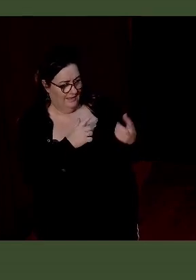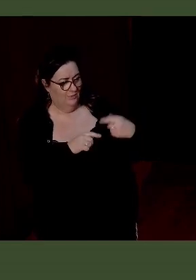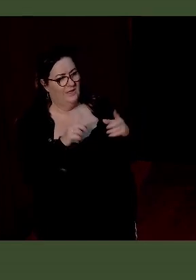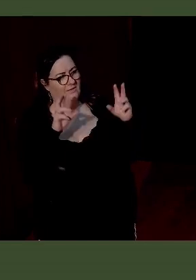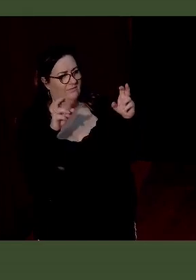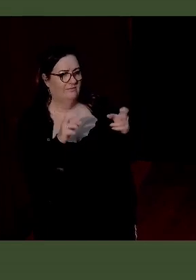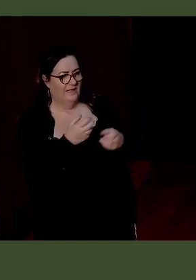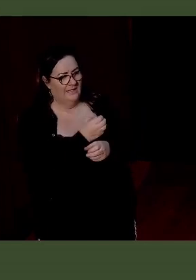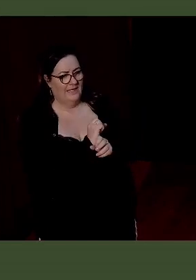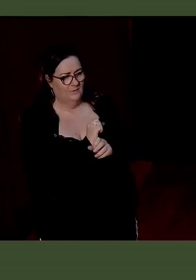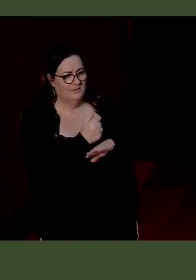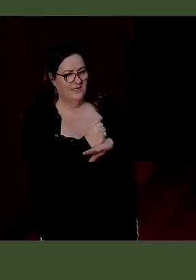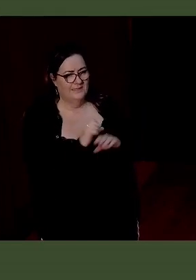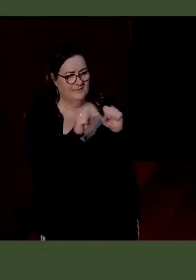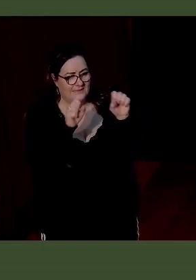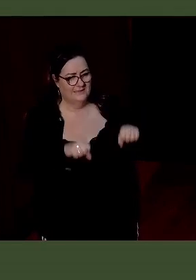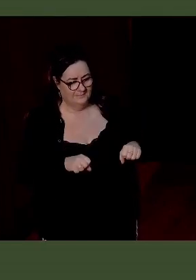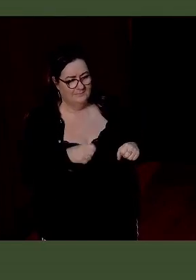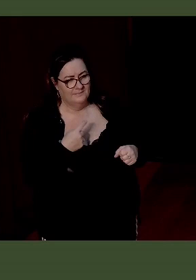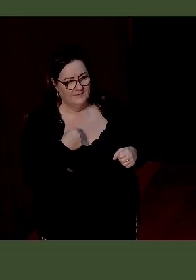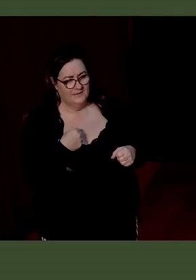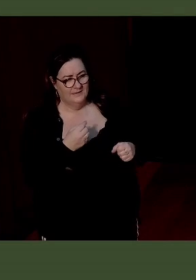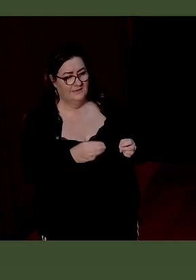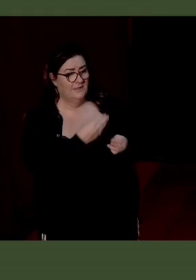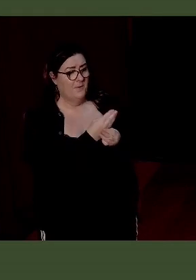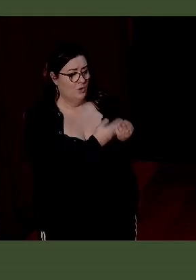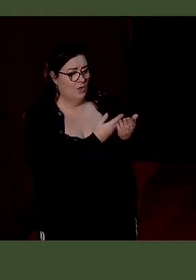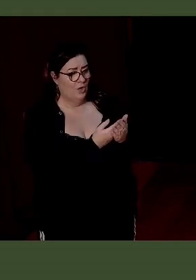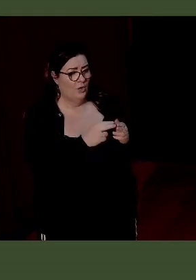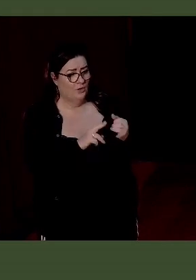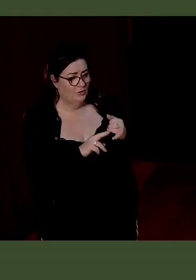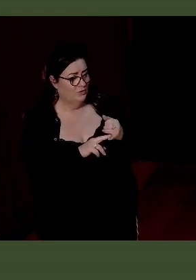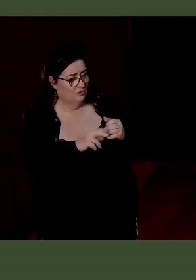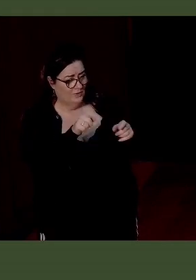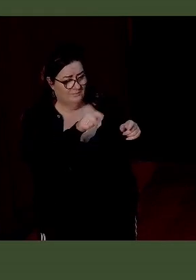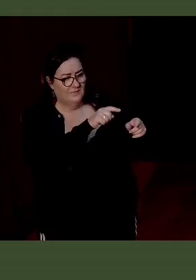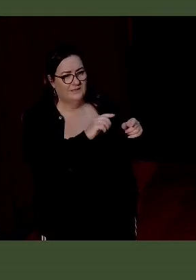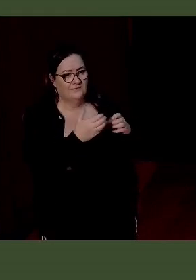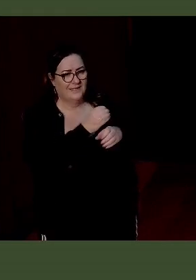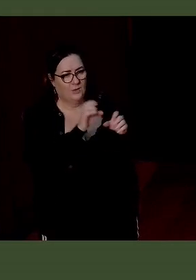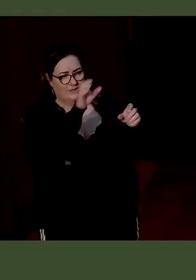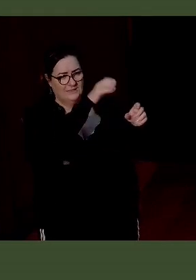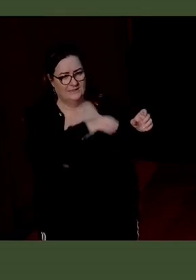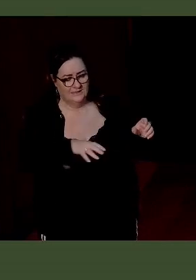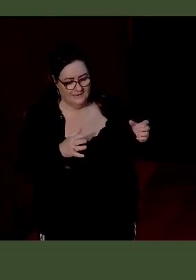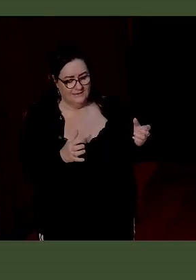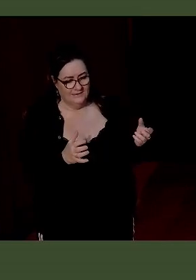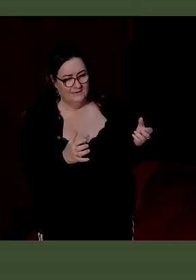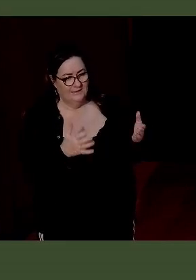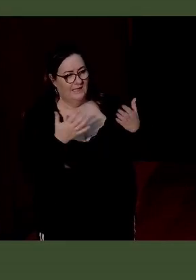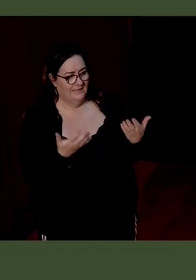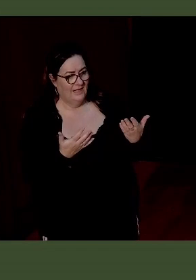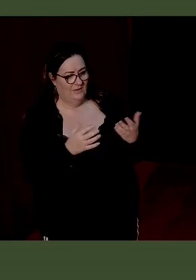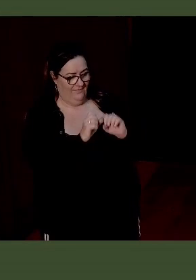county-based system, which also was problematic. The poor law unions were based around market towns. They ignored county boundaries. And you're now putting